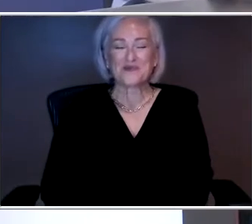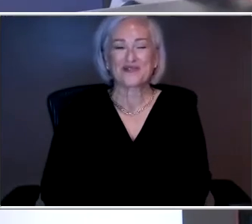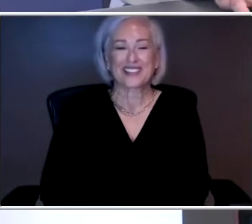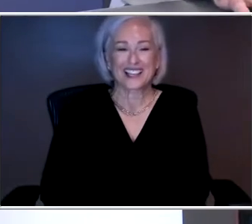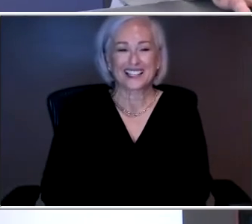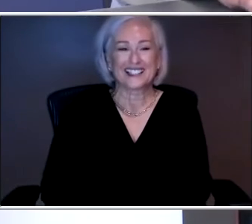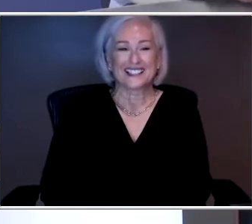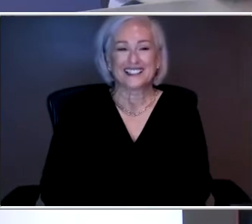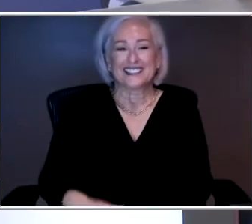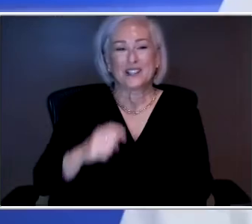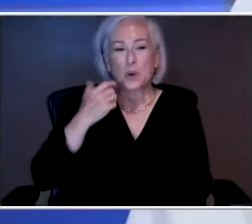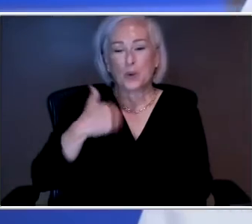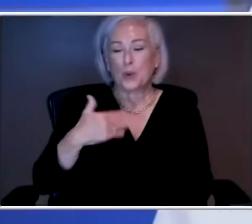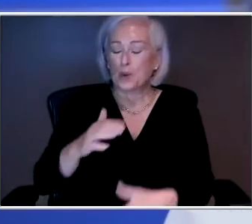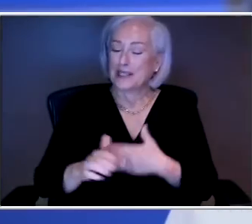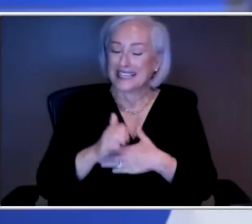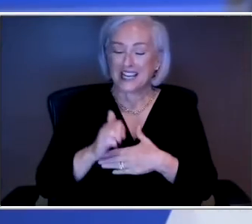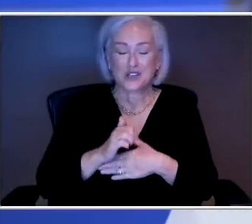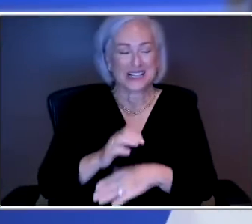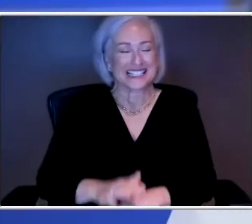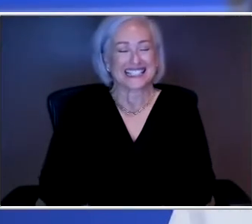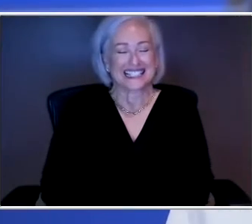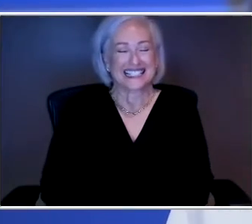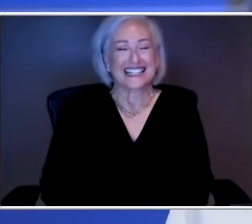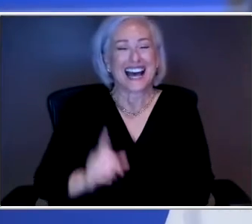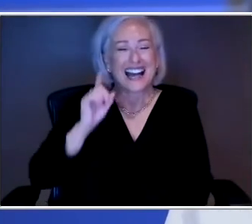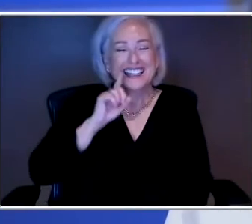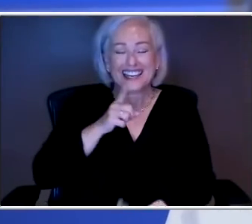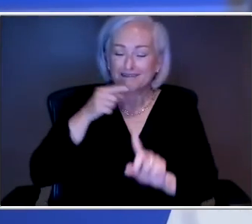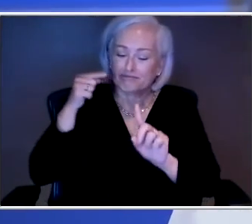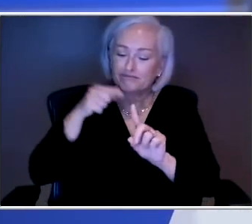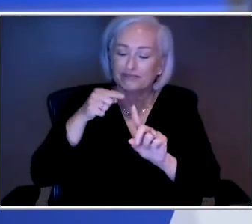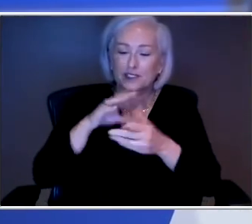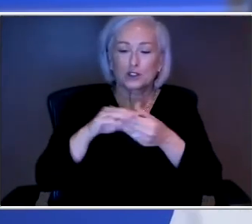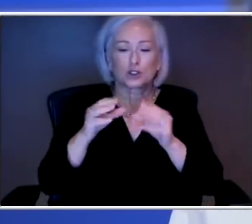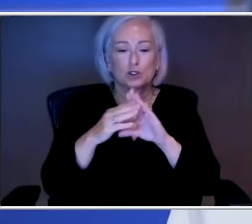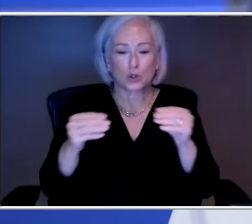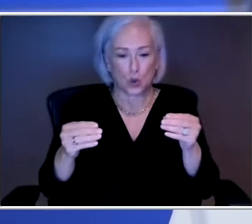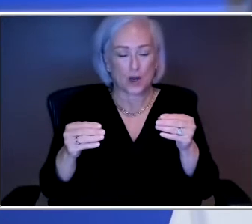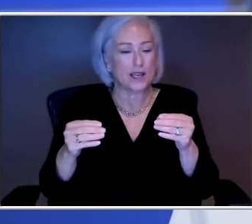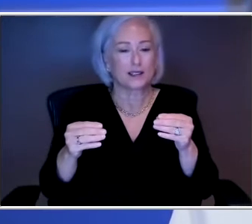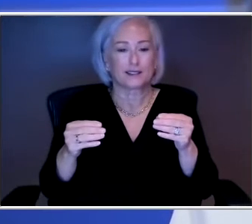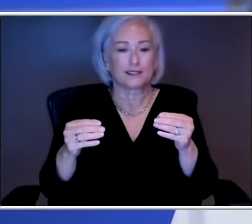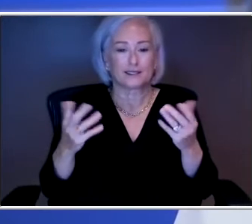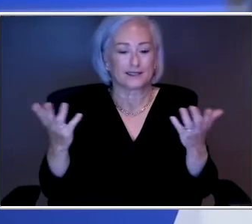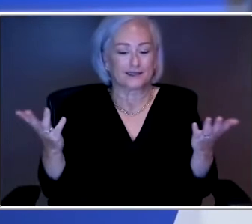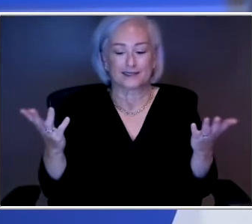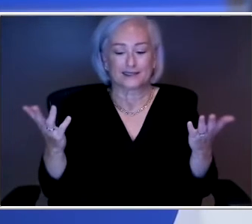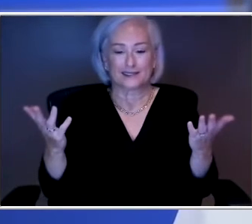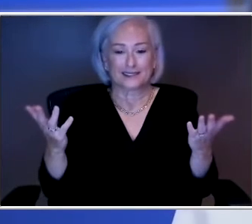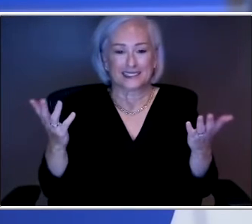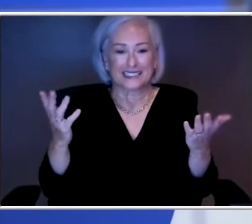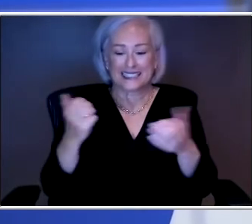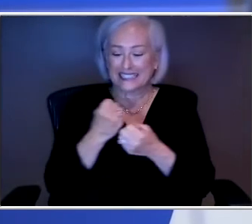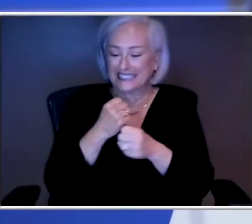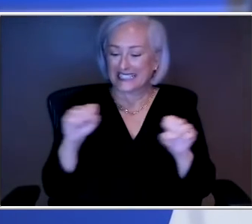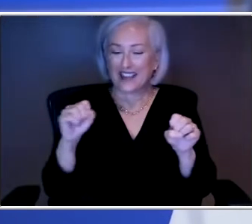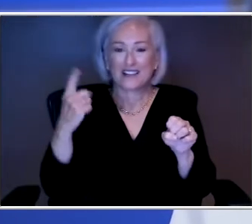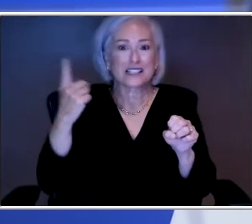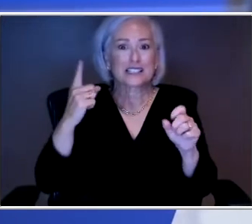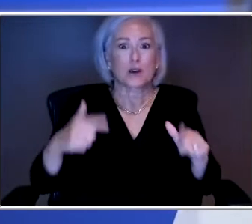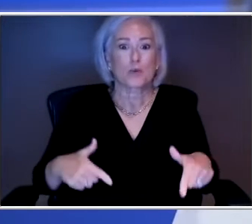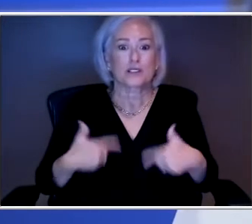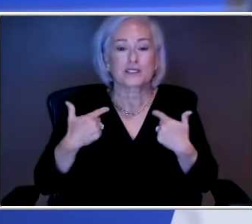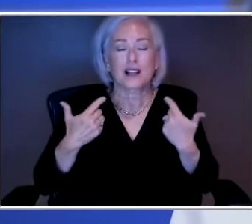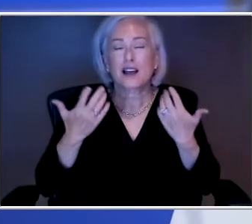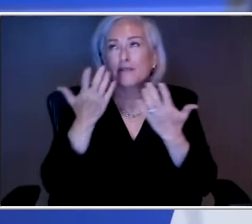Jess. Okay. So no, I think the real story. I think Frank said it right. saving somebody's life is incredible, whether it's the